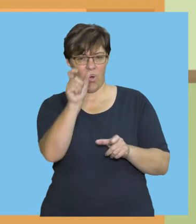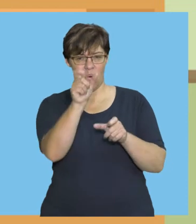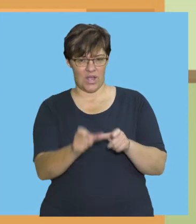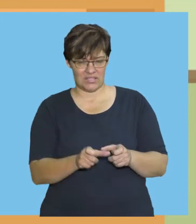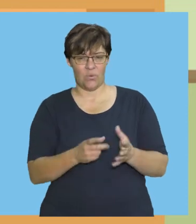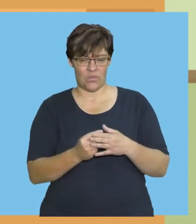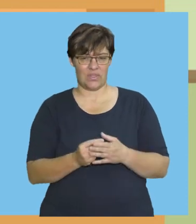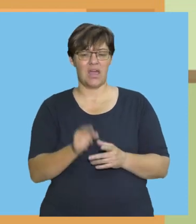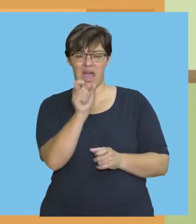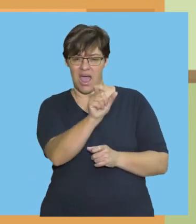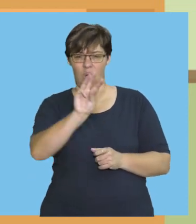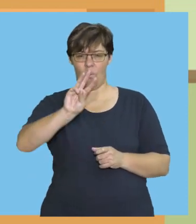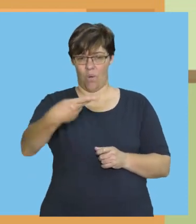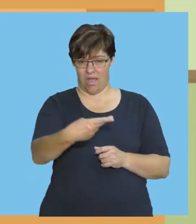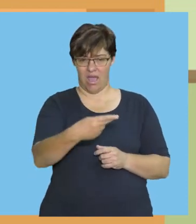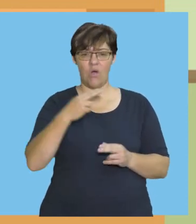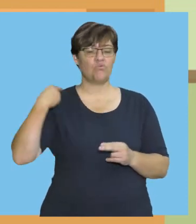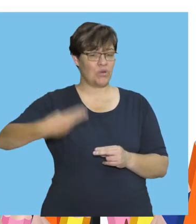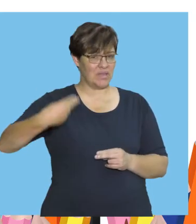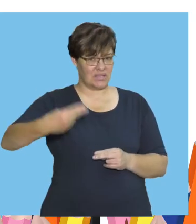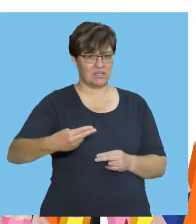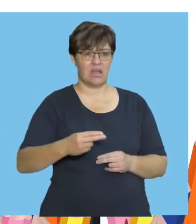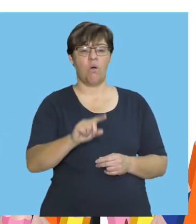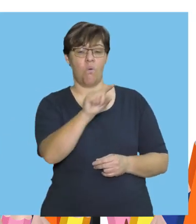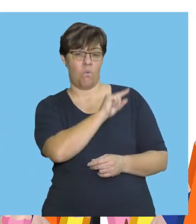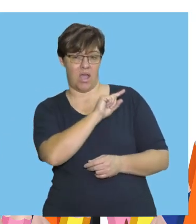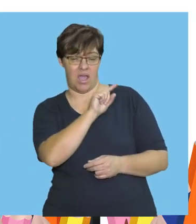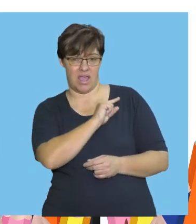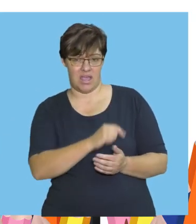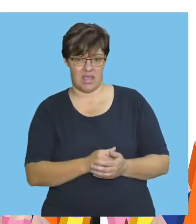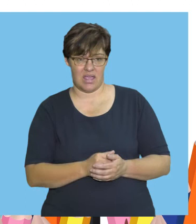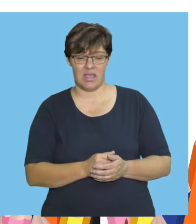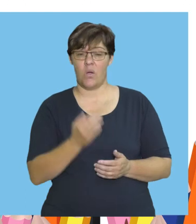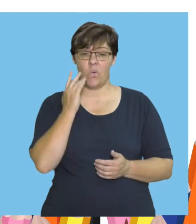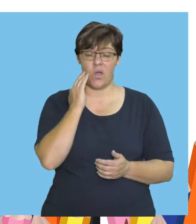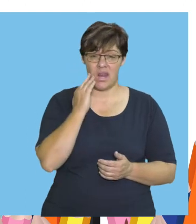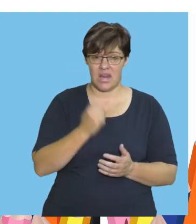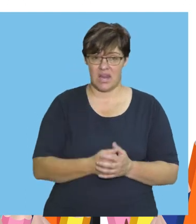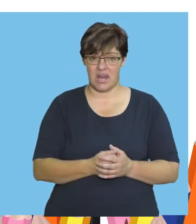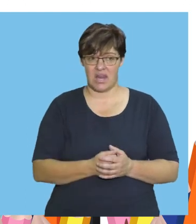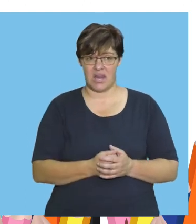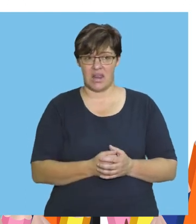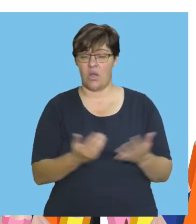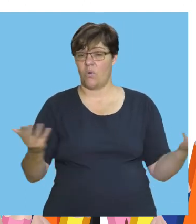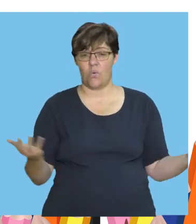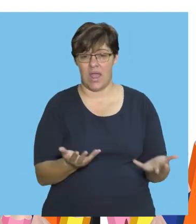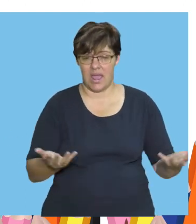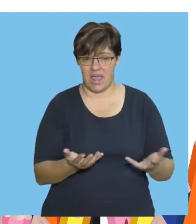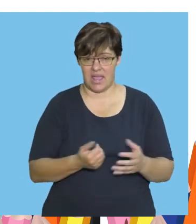this sound. Repeat them. Why? When?